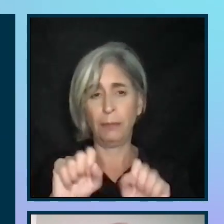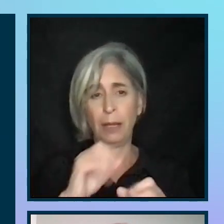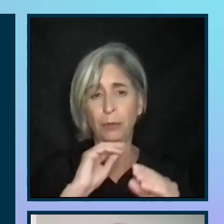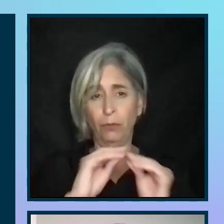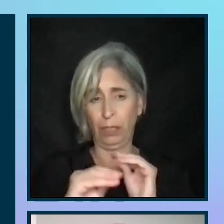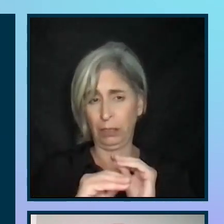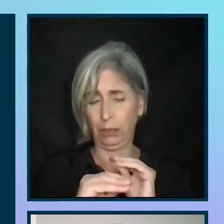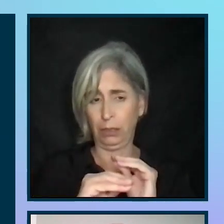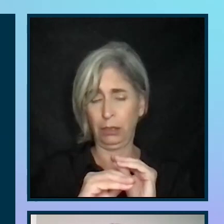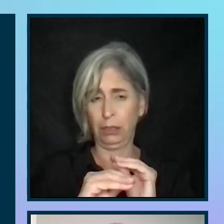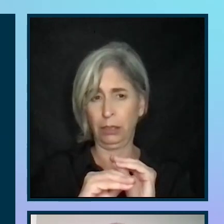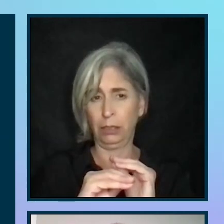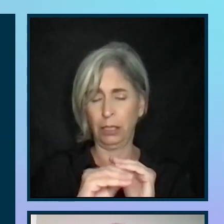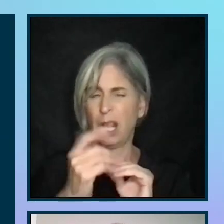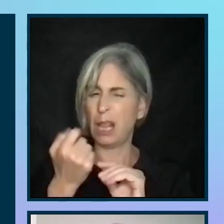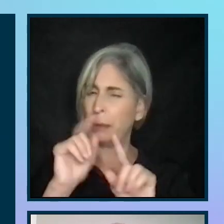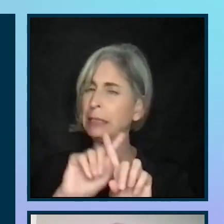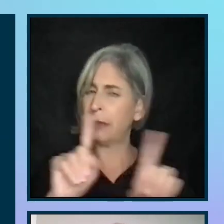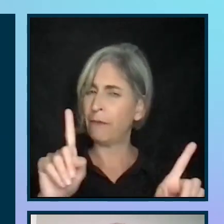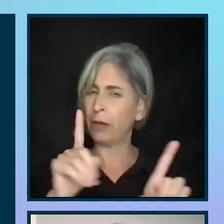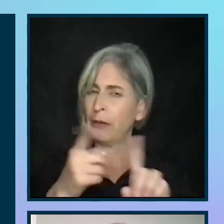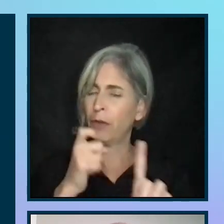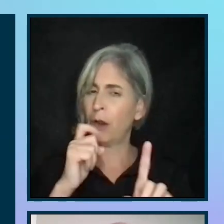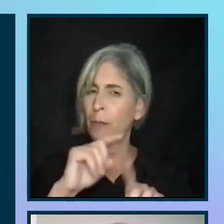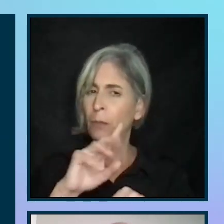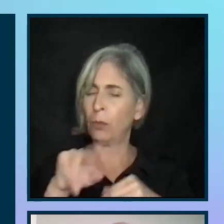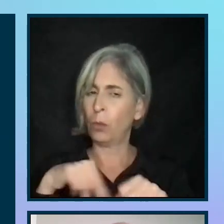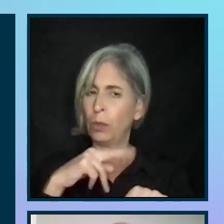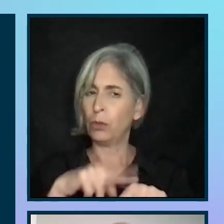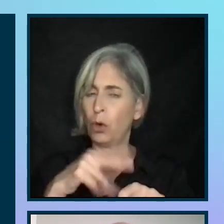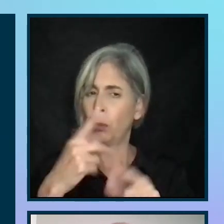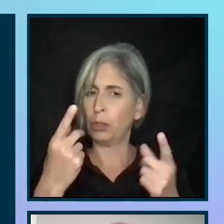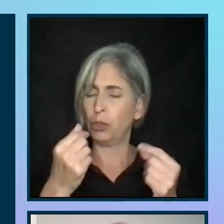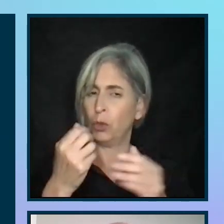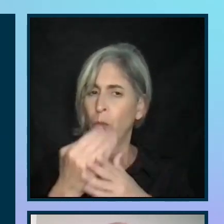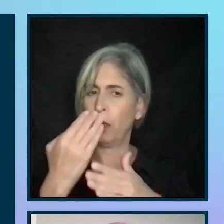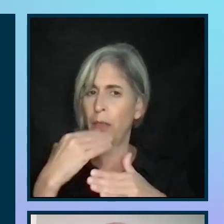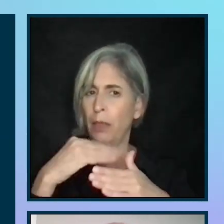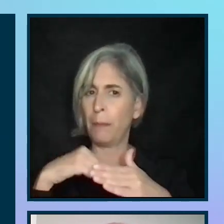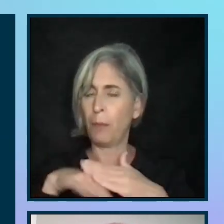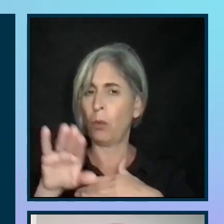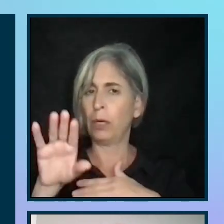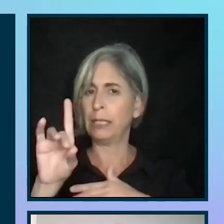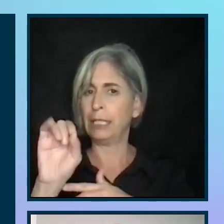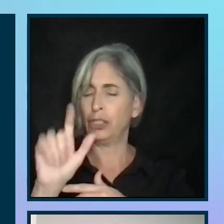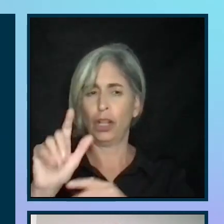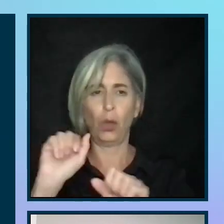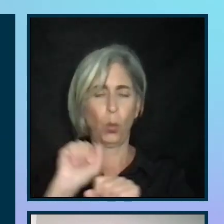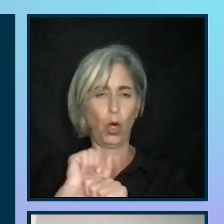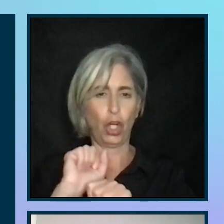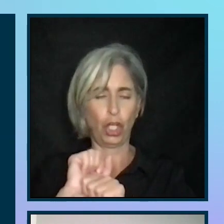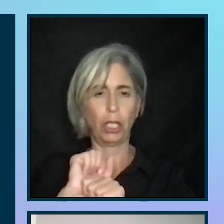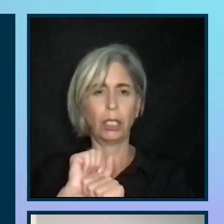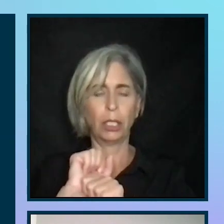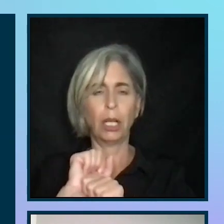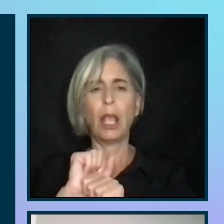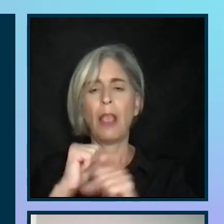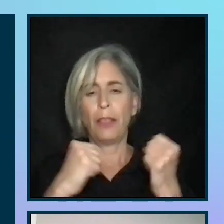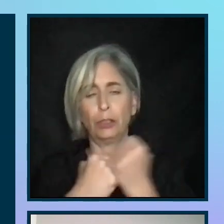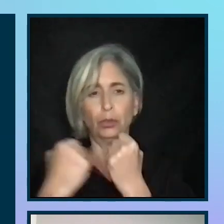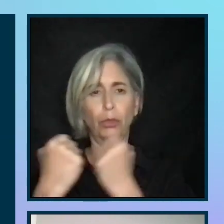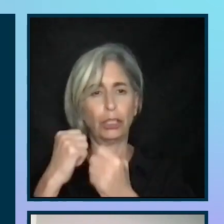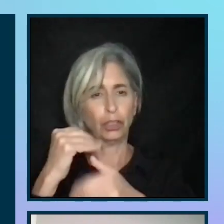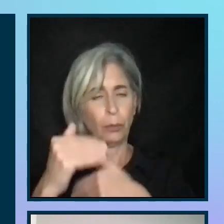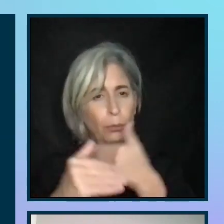fix. That's a little bit different than what we do in the born digital workflows, where we're responsible and we have structured processes going to